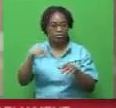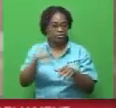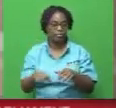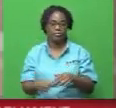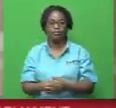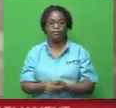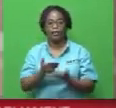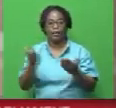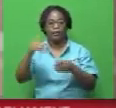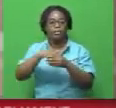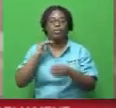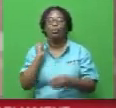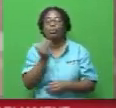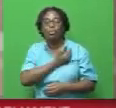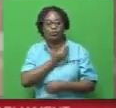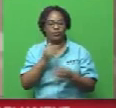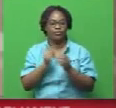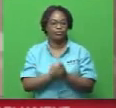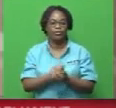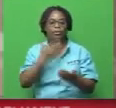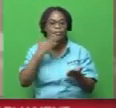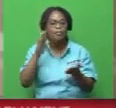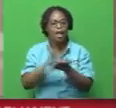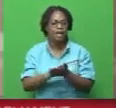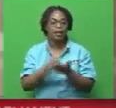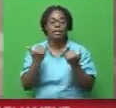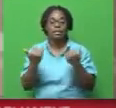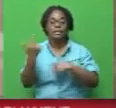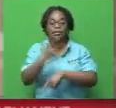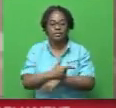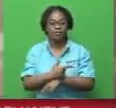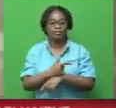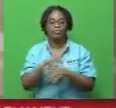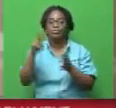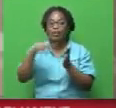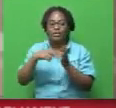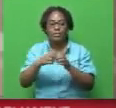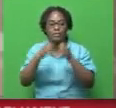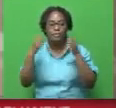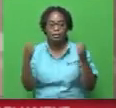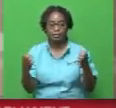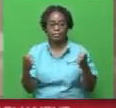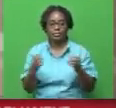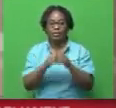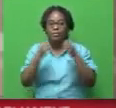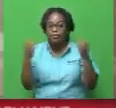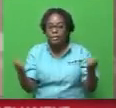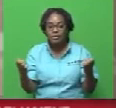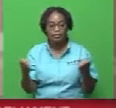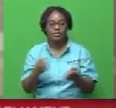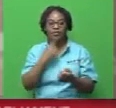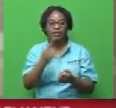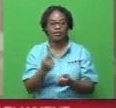So bad it is, Madam President, that in today's Express editorial, they were compelled in their opinion relative to the